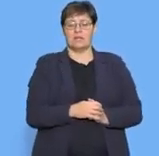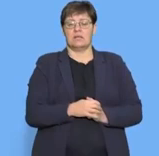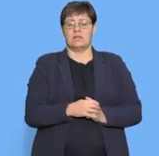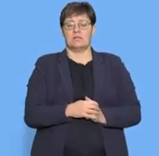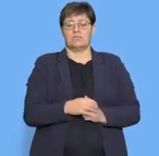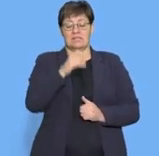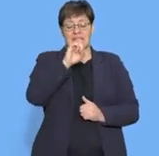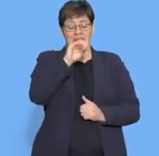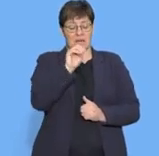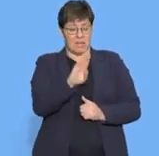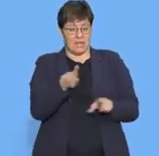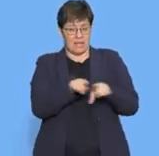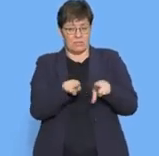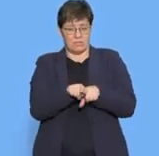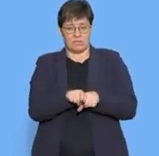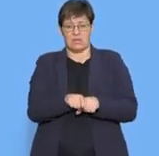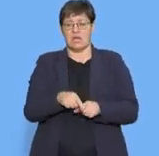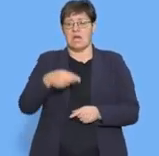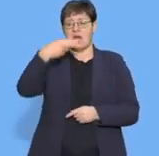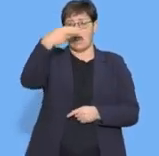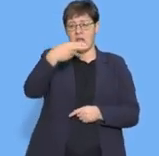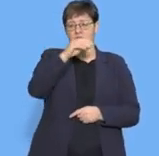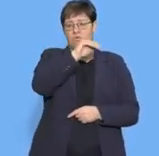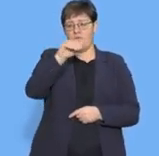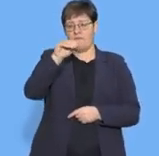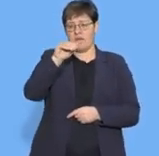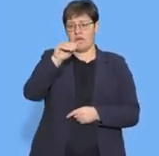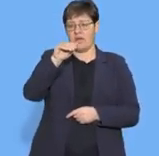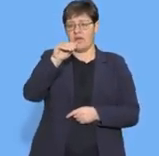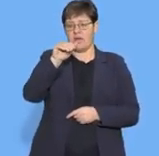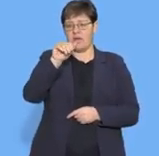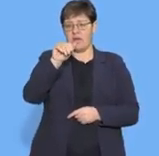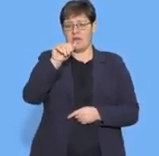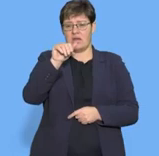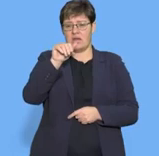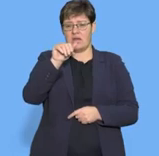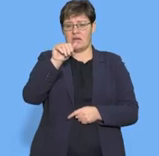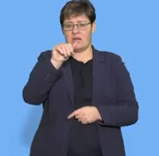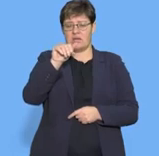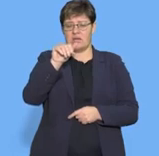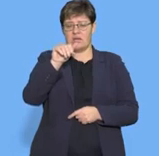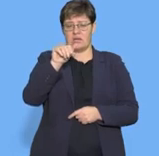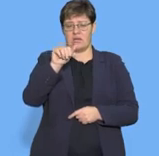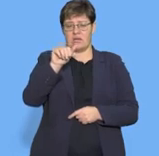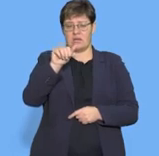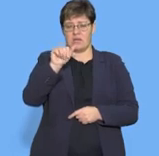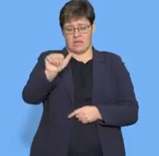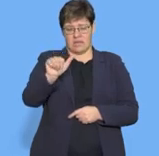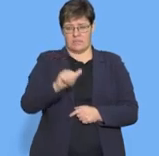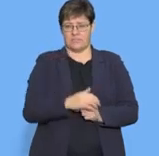be H over A. So let's write that down quickly. It's going to be H